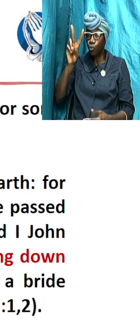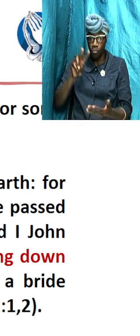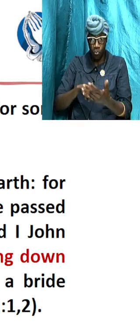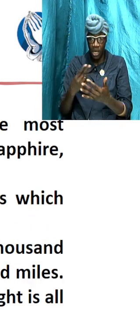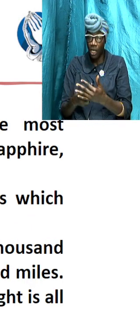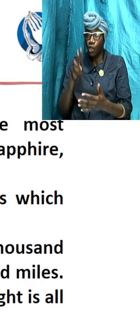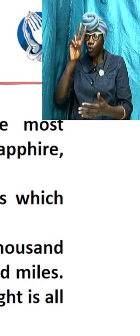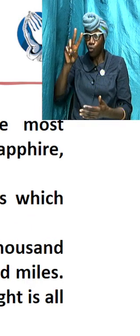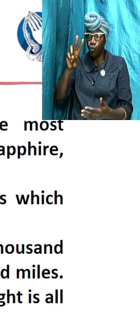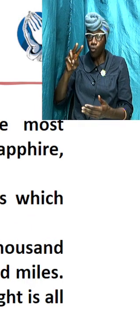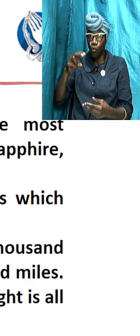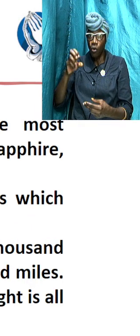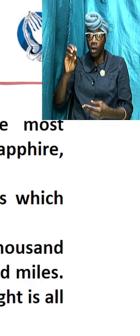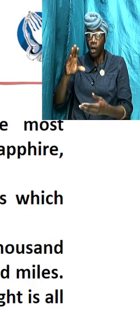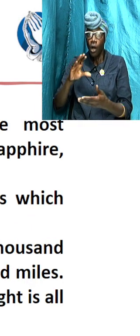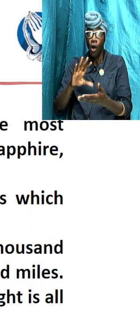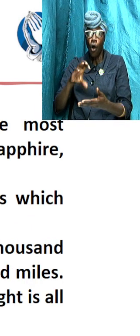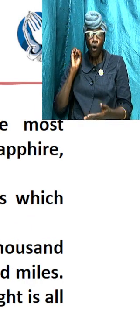Amen.